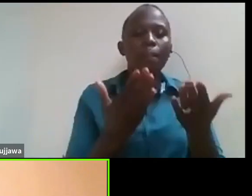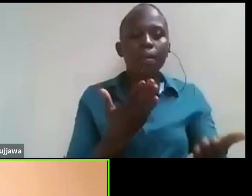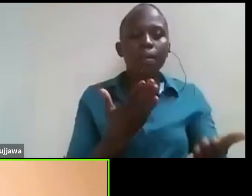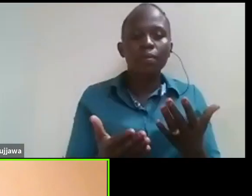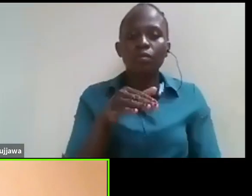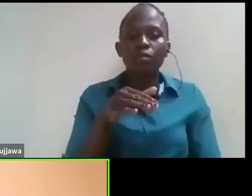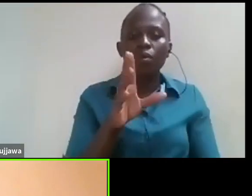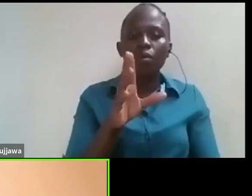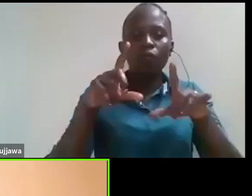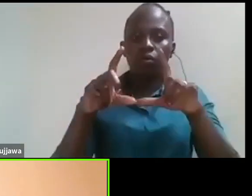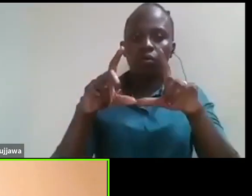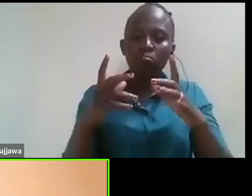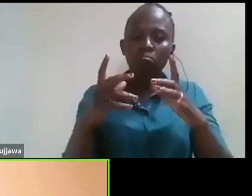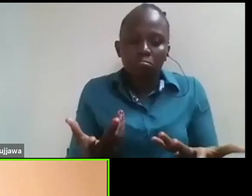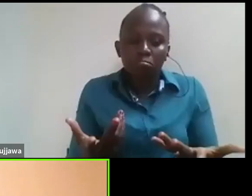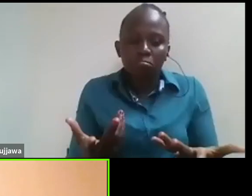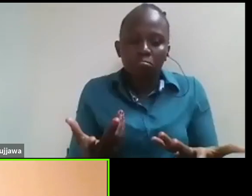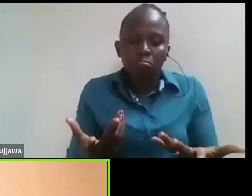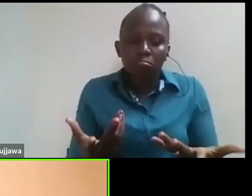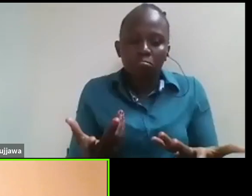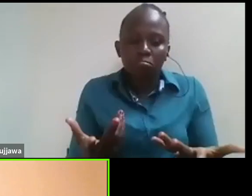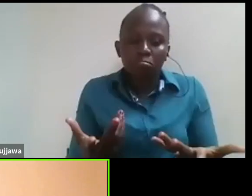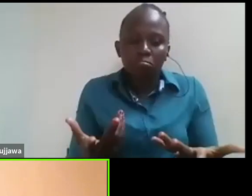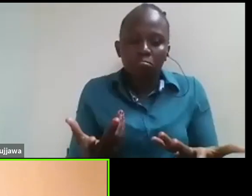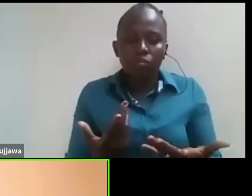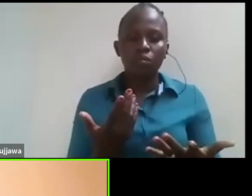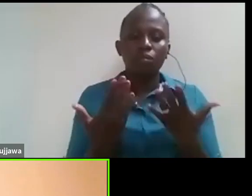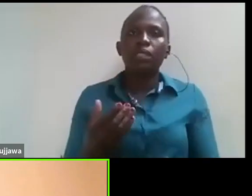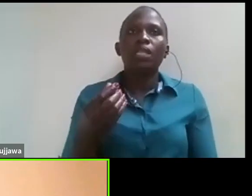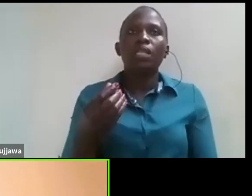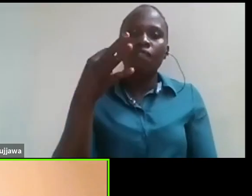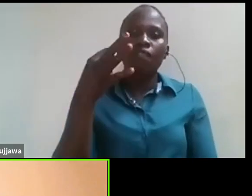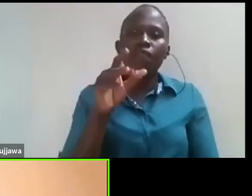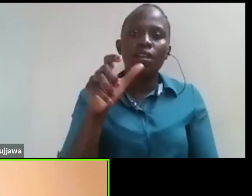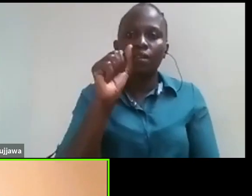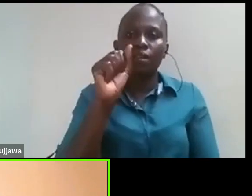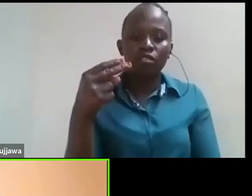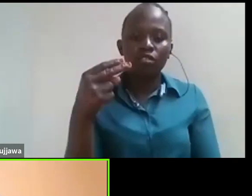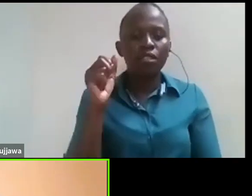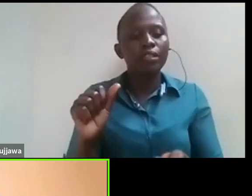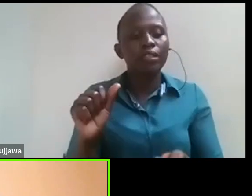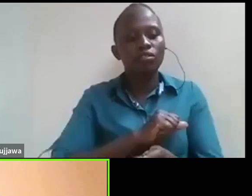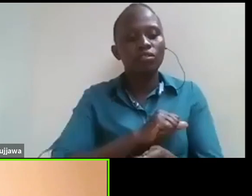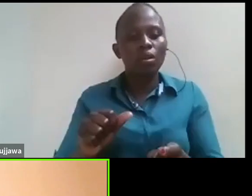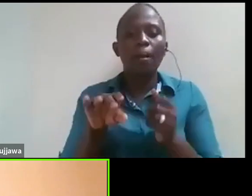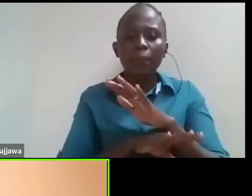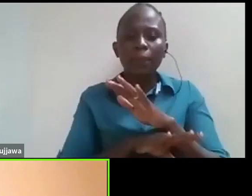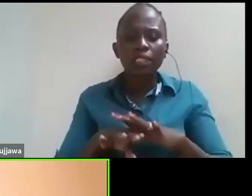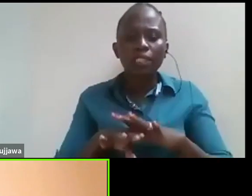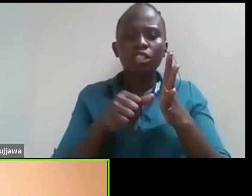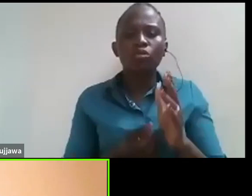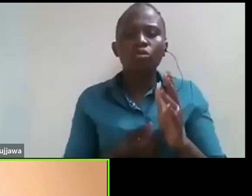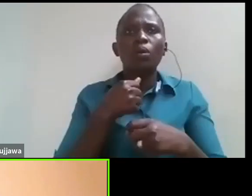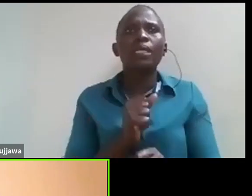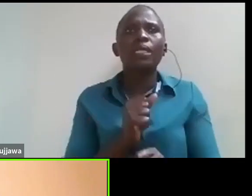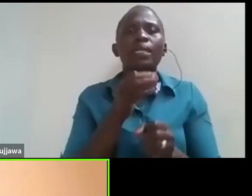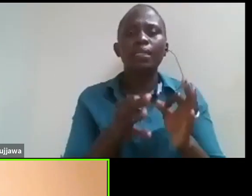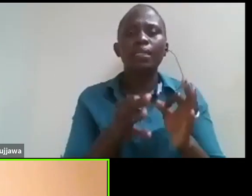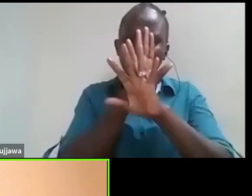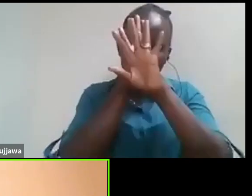flash, blah, blah, blah, they can actually destroy this. So basically it's an issue of making these things clear and you bring it on